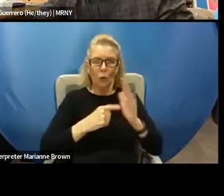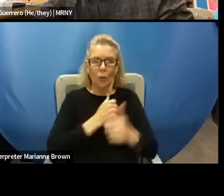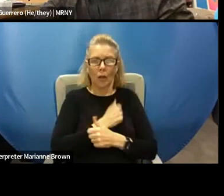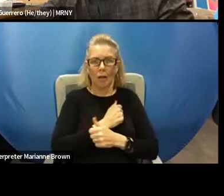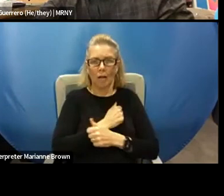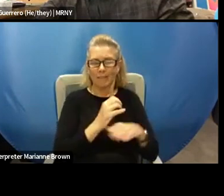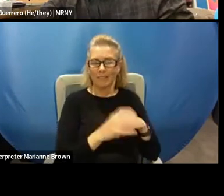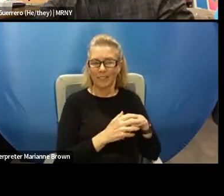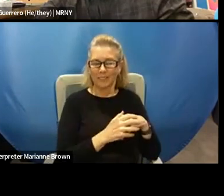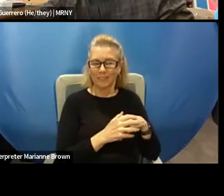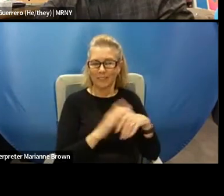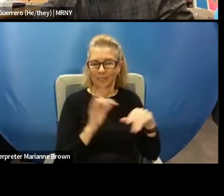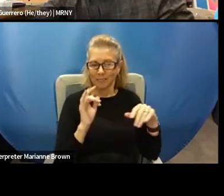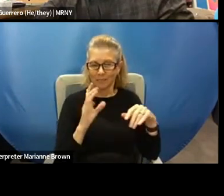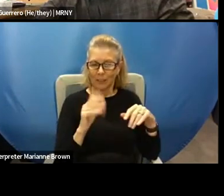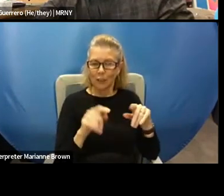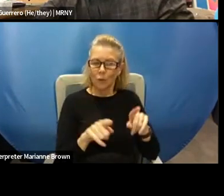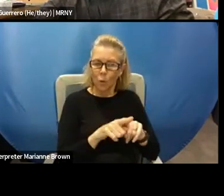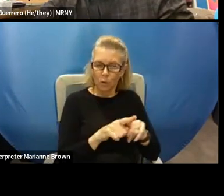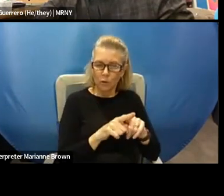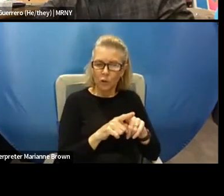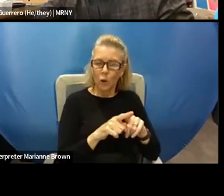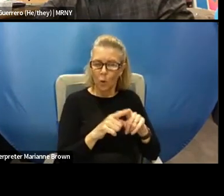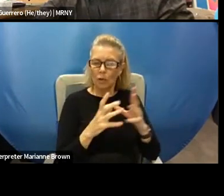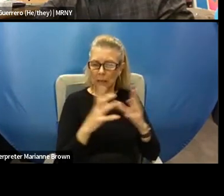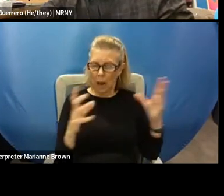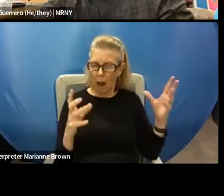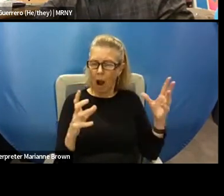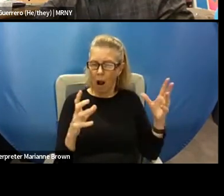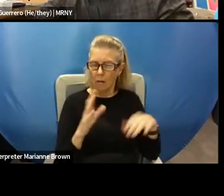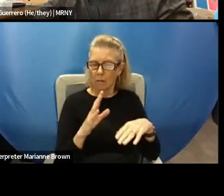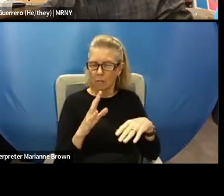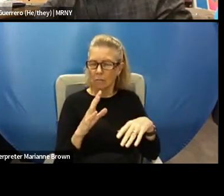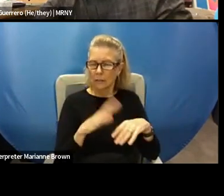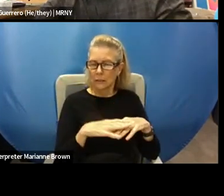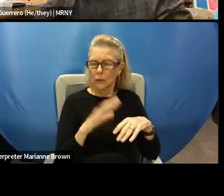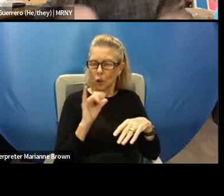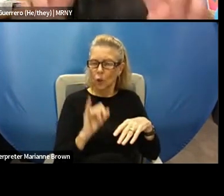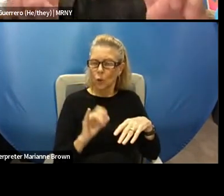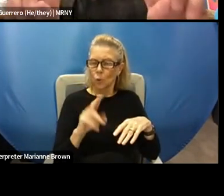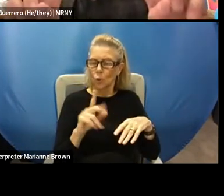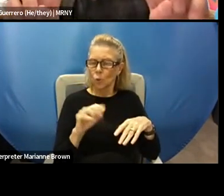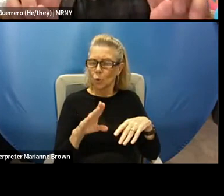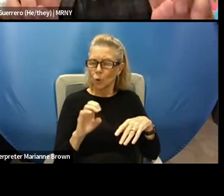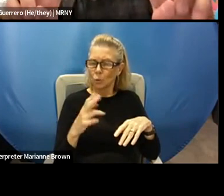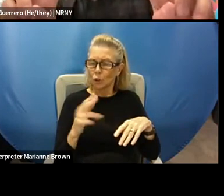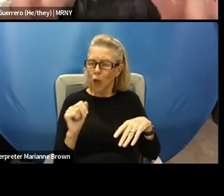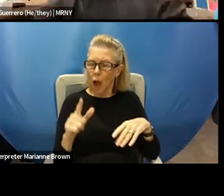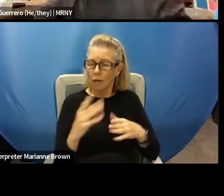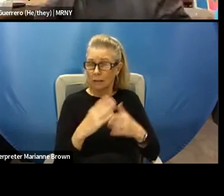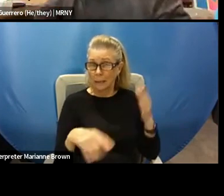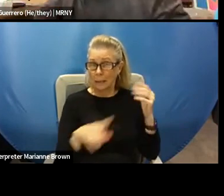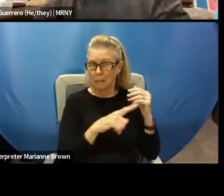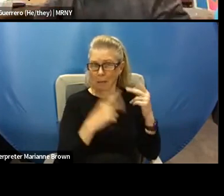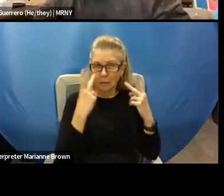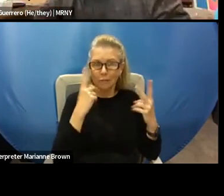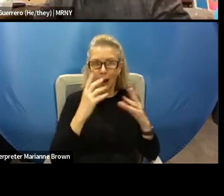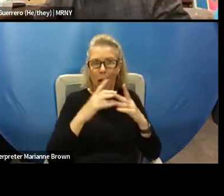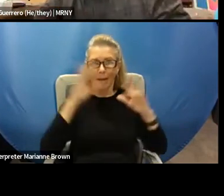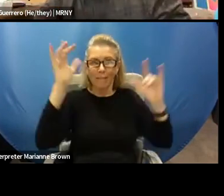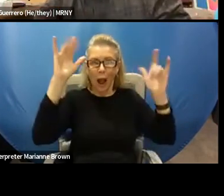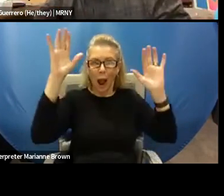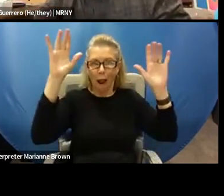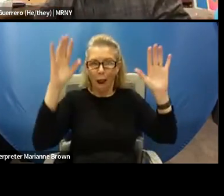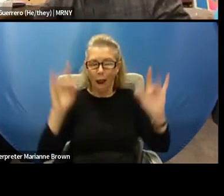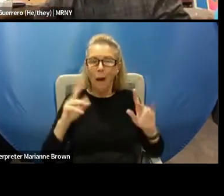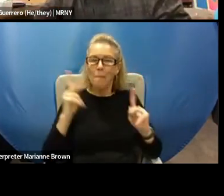There's also love being showered in on the YouTube channel. So hi to people who are watching this on YouTube. I see